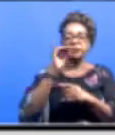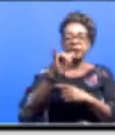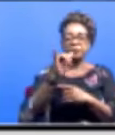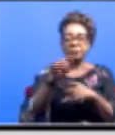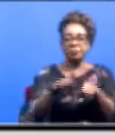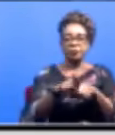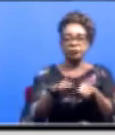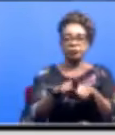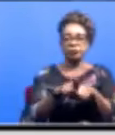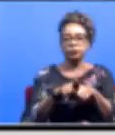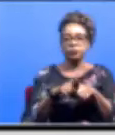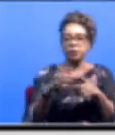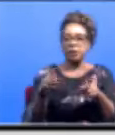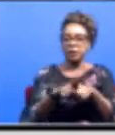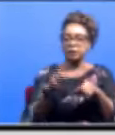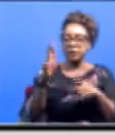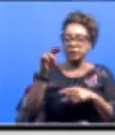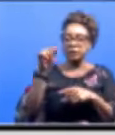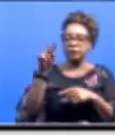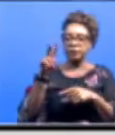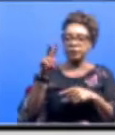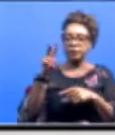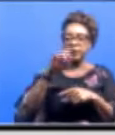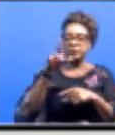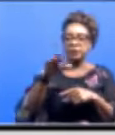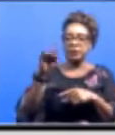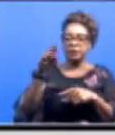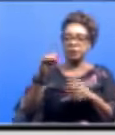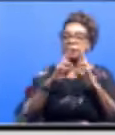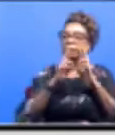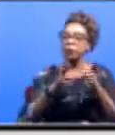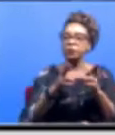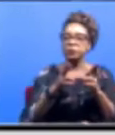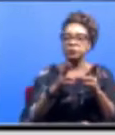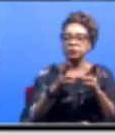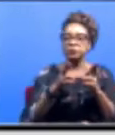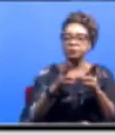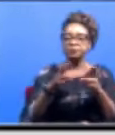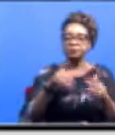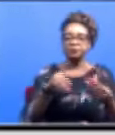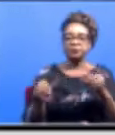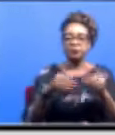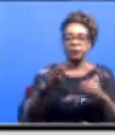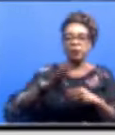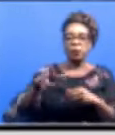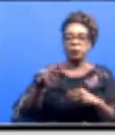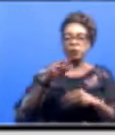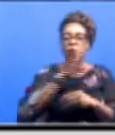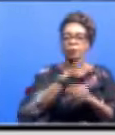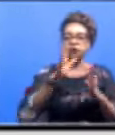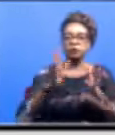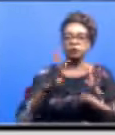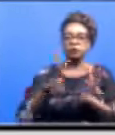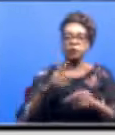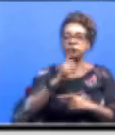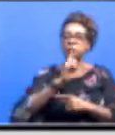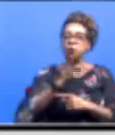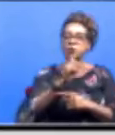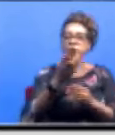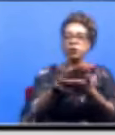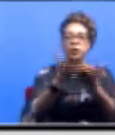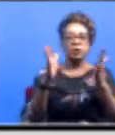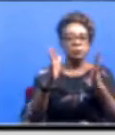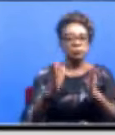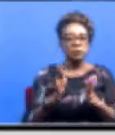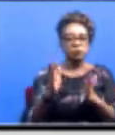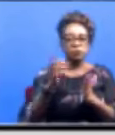day. And as NTV's Zakias Mwasame reports, Busia County Commissioner has issued a stern warning to anyone intending